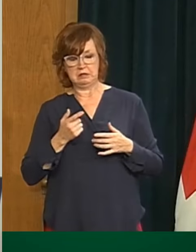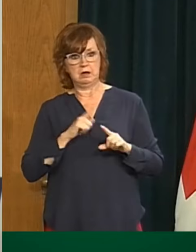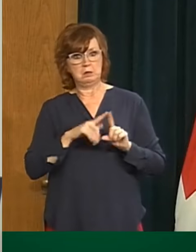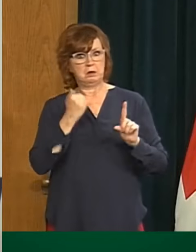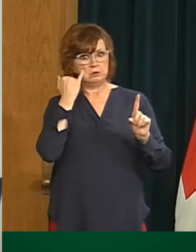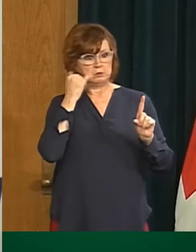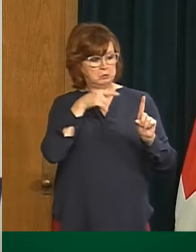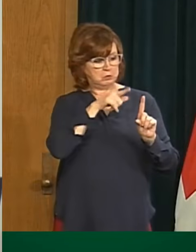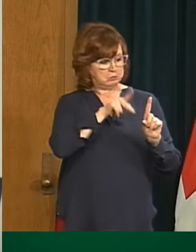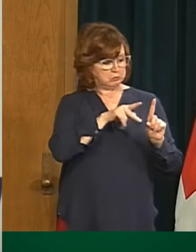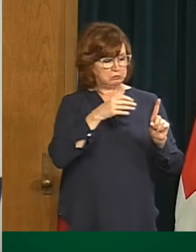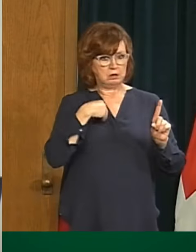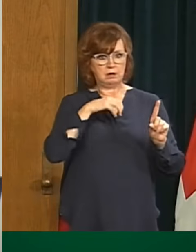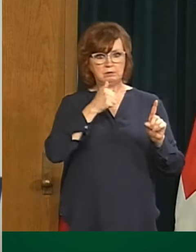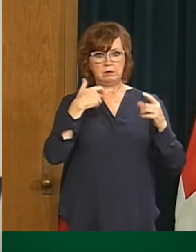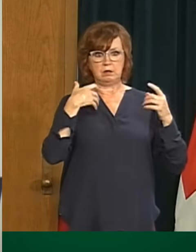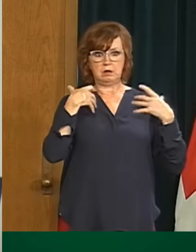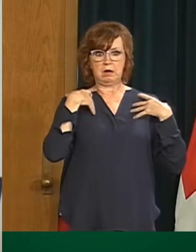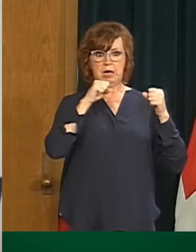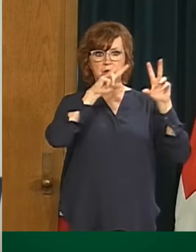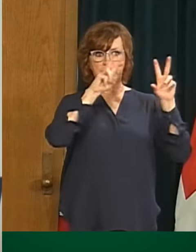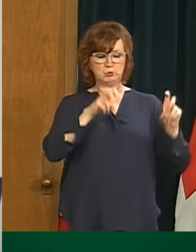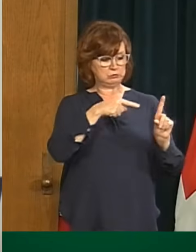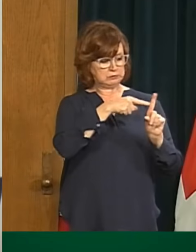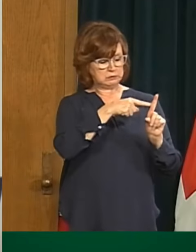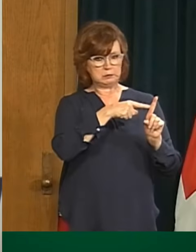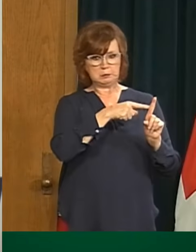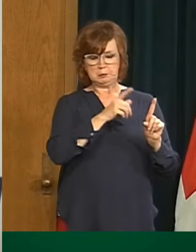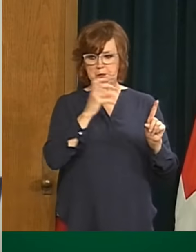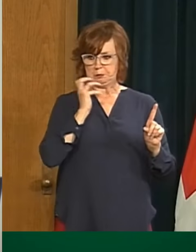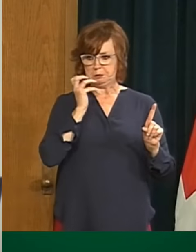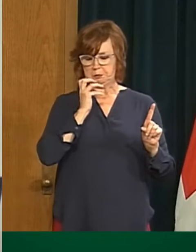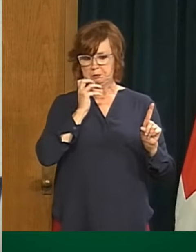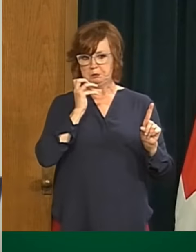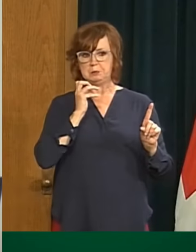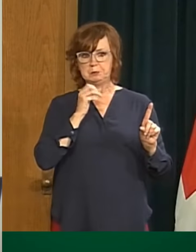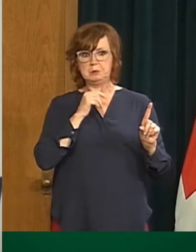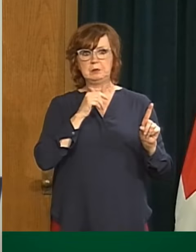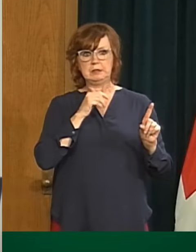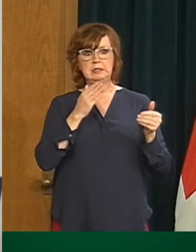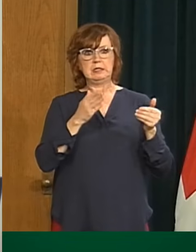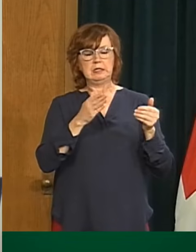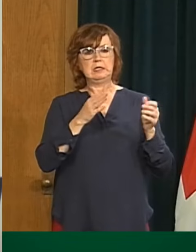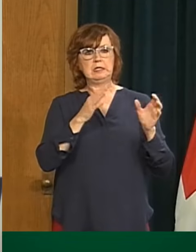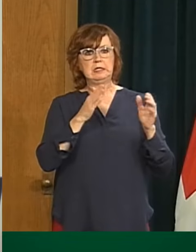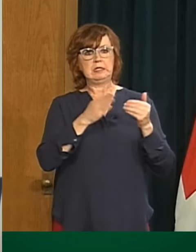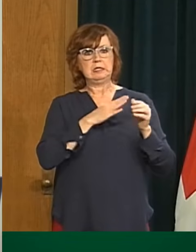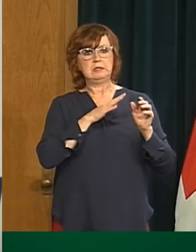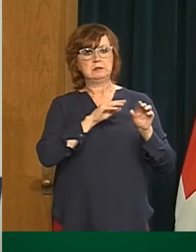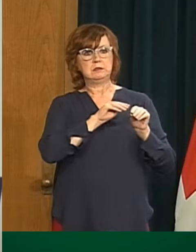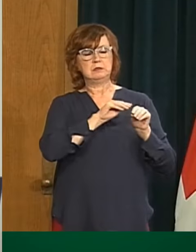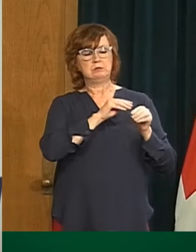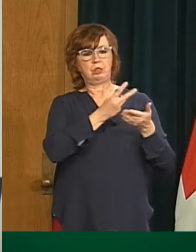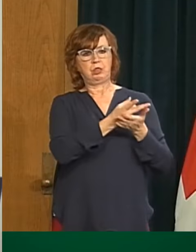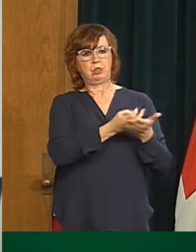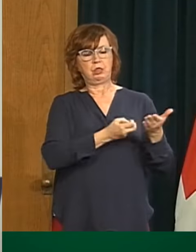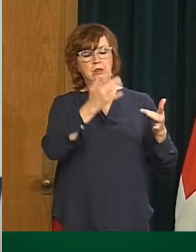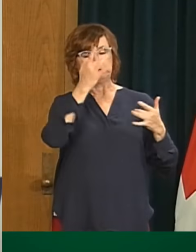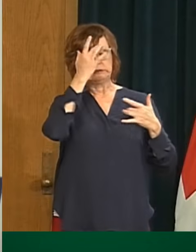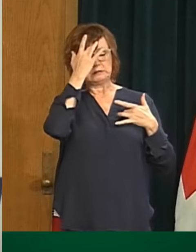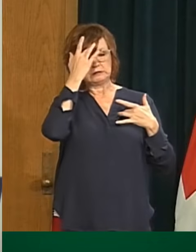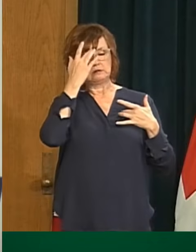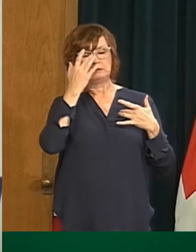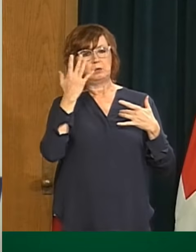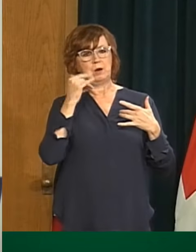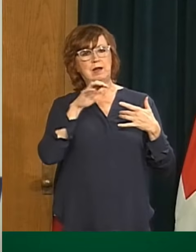Then the second pillar, of course, is of the offensive strategy is that you, at the slightest